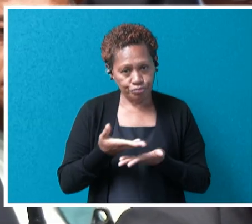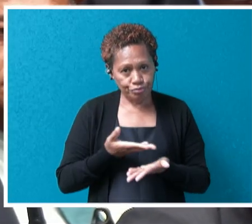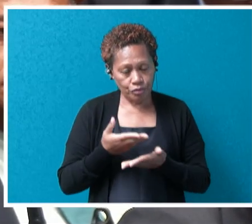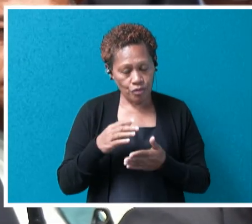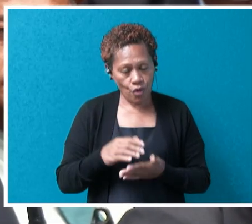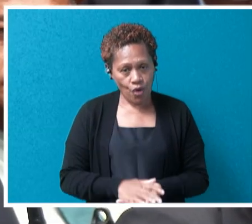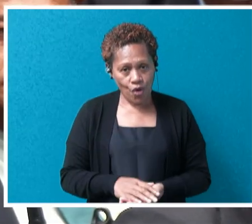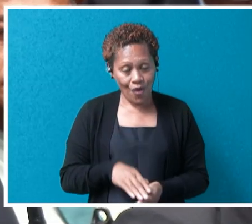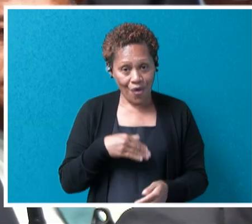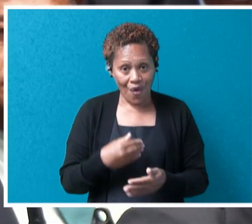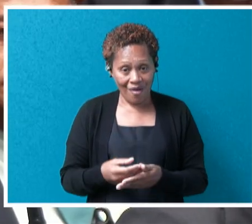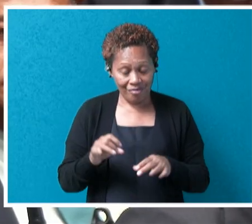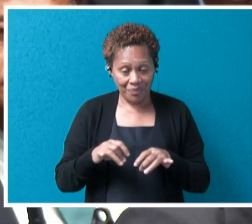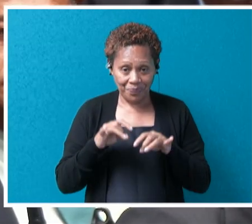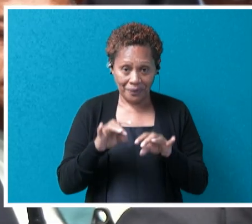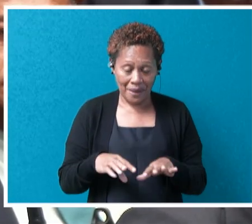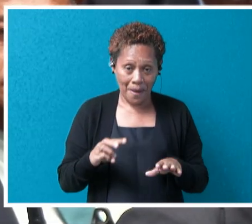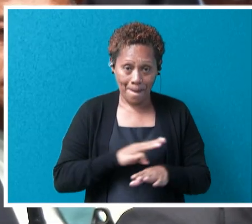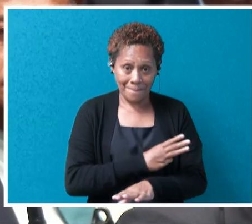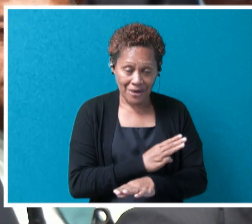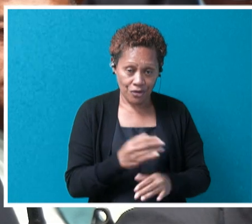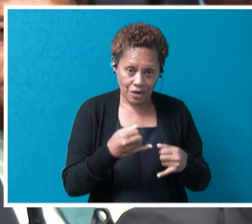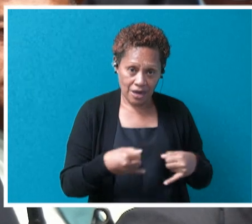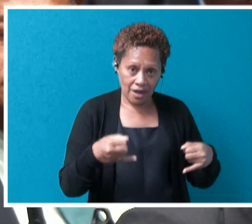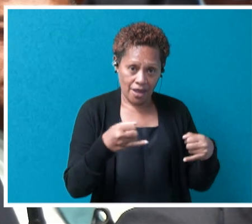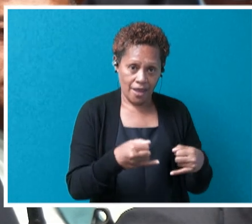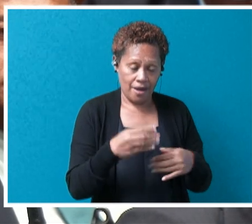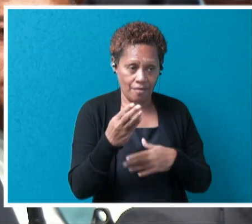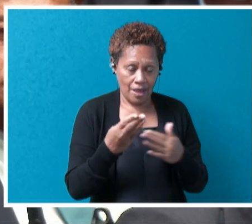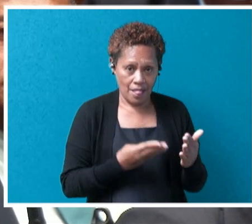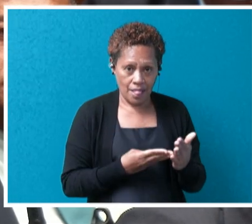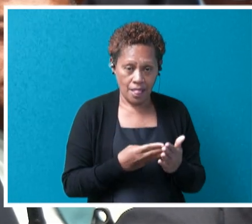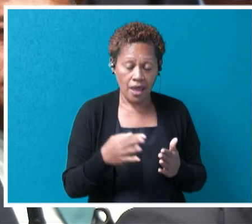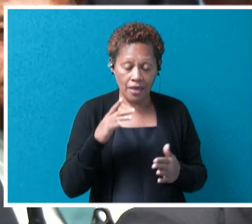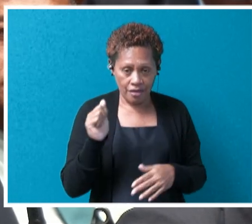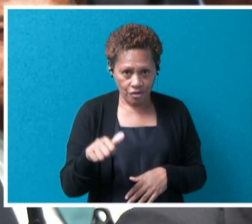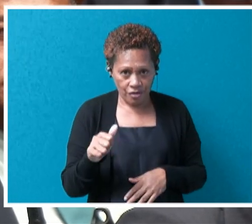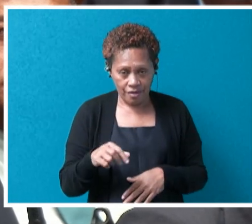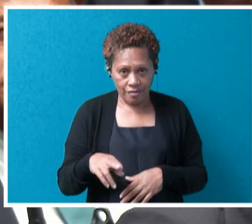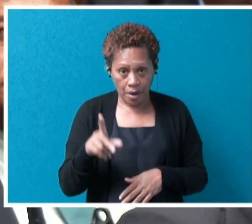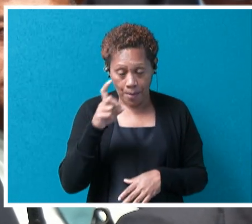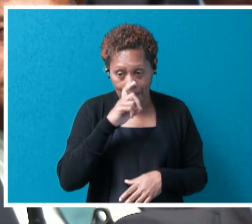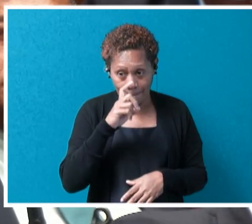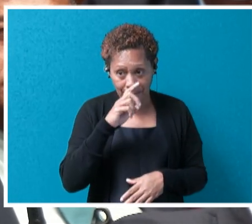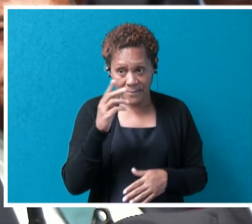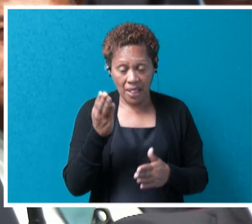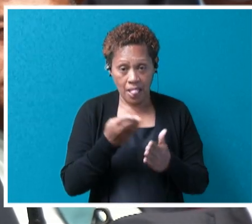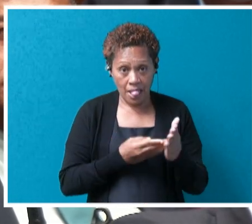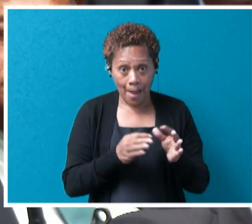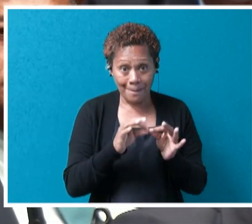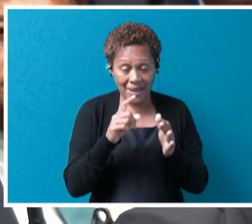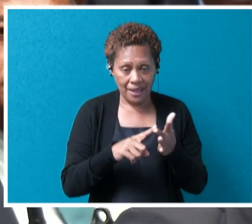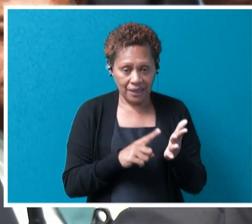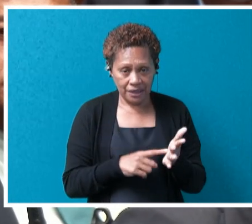proposed commercial use of marine areas, Kuma Bill, and the Rights of Indigenous Peoples Bill, ensuring that the